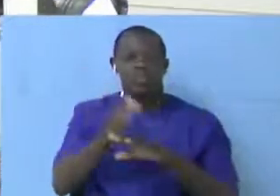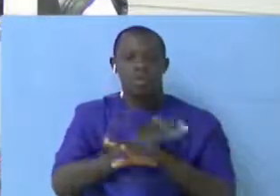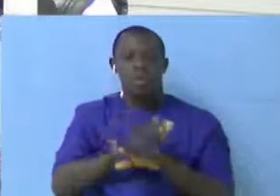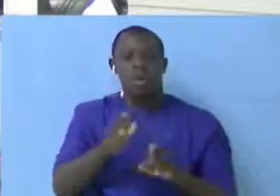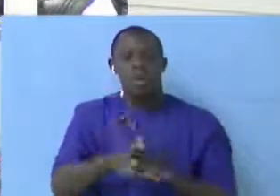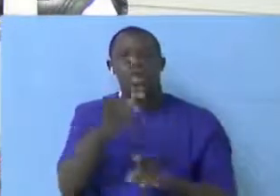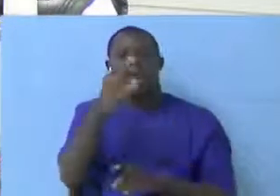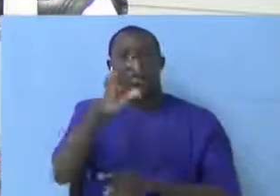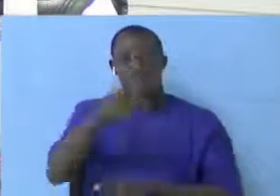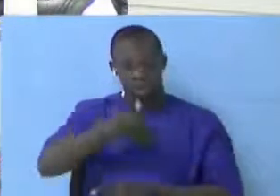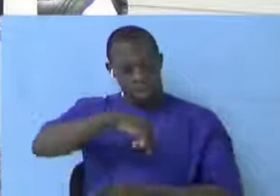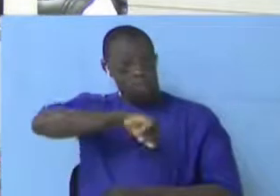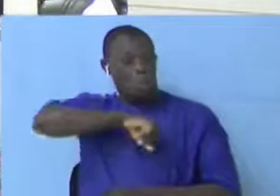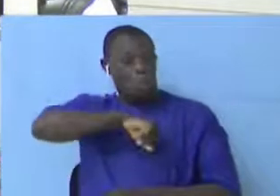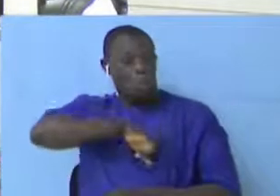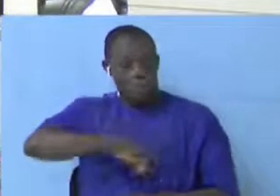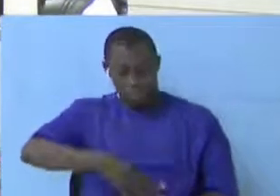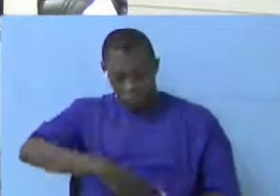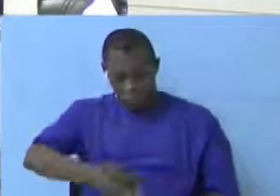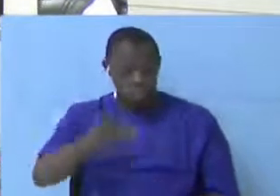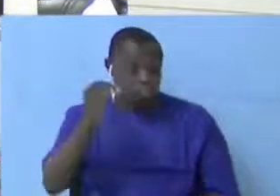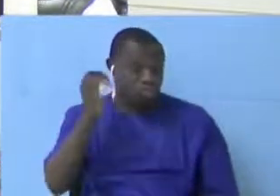if it was my daughter or my father,